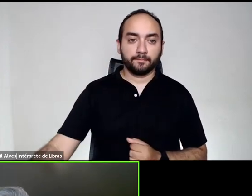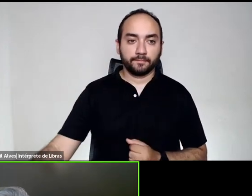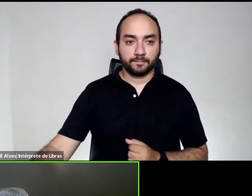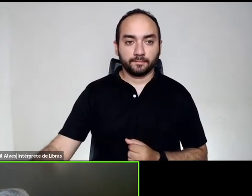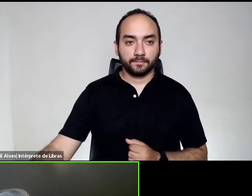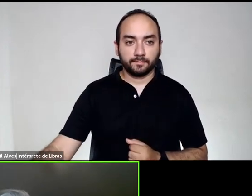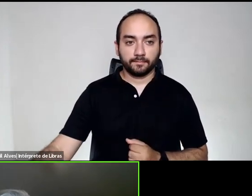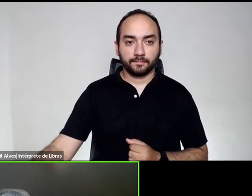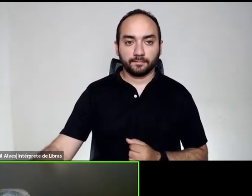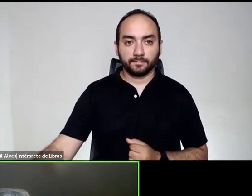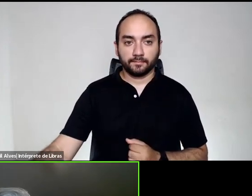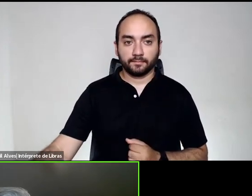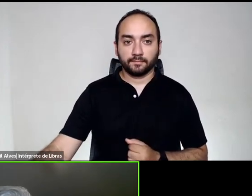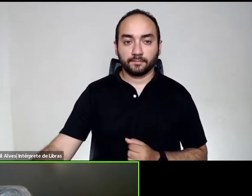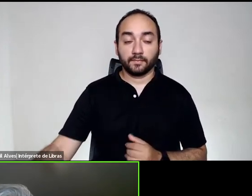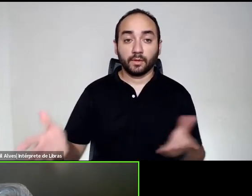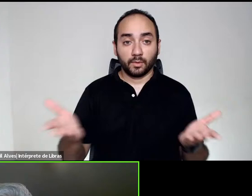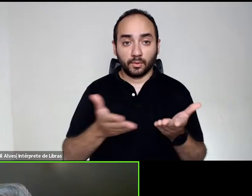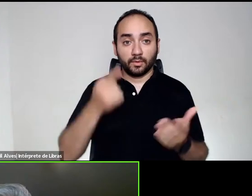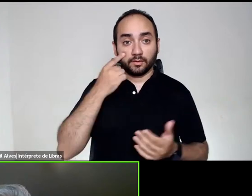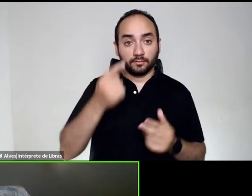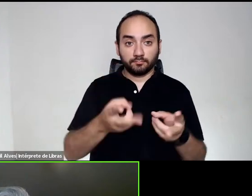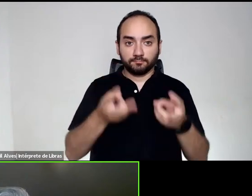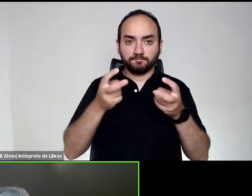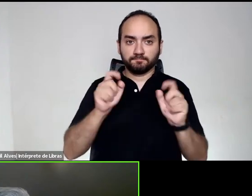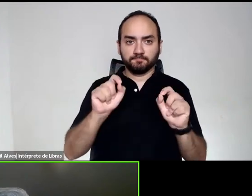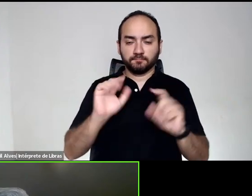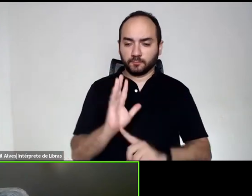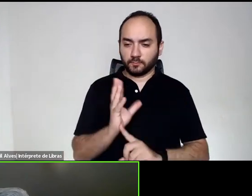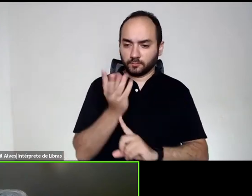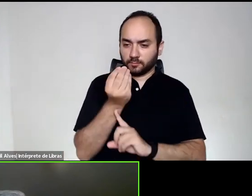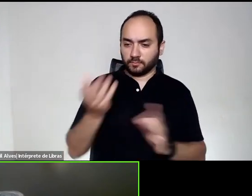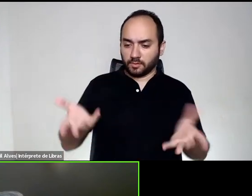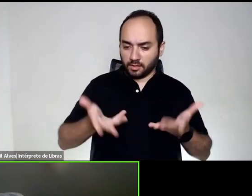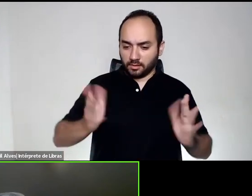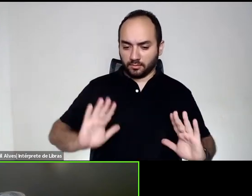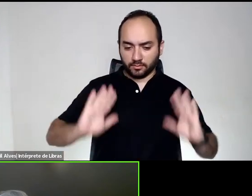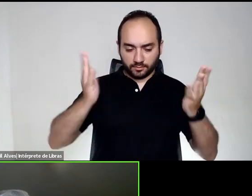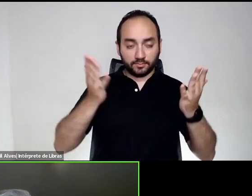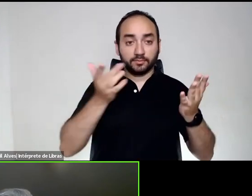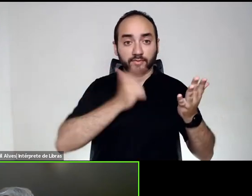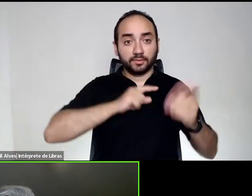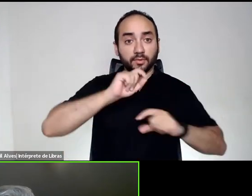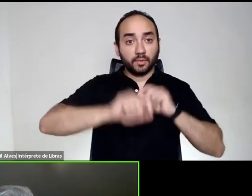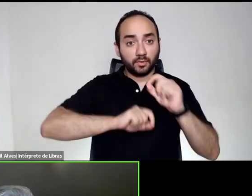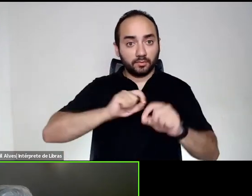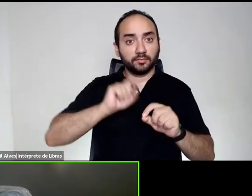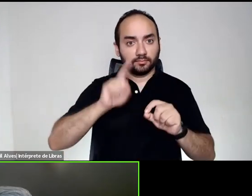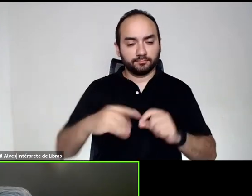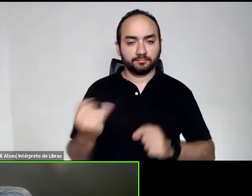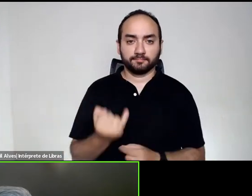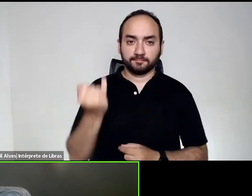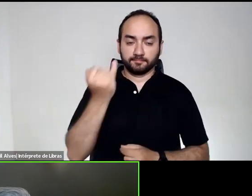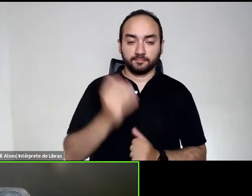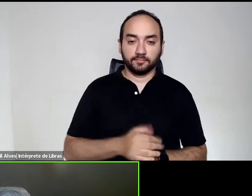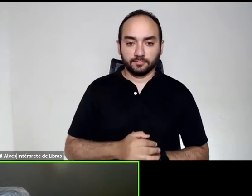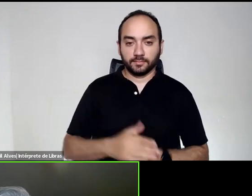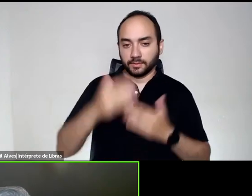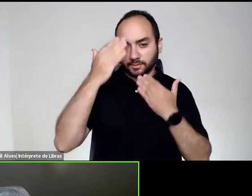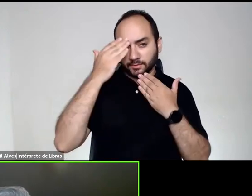recognize and celebrate leisure is so very important. So thank you for setting aside this time